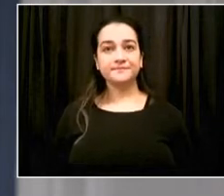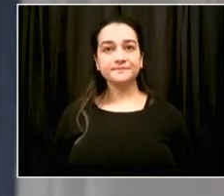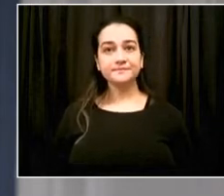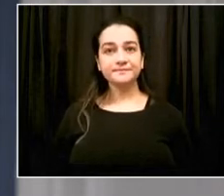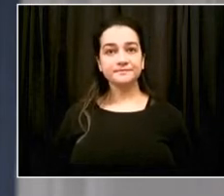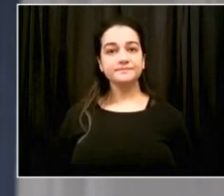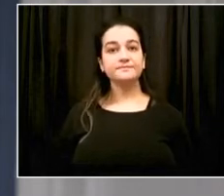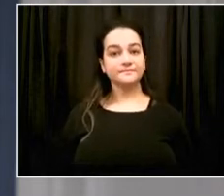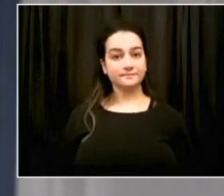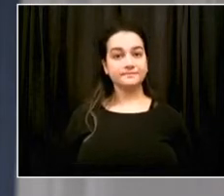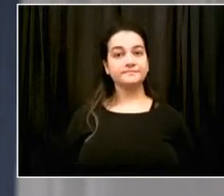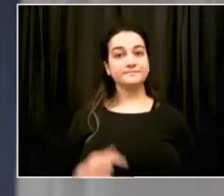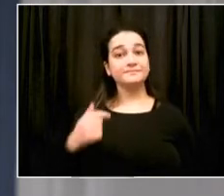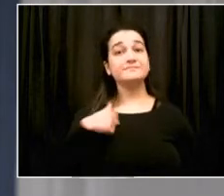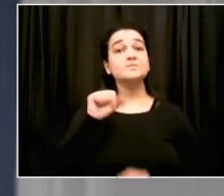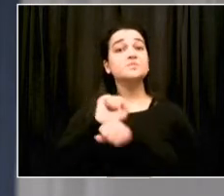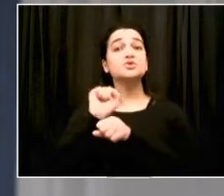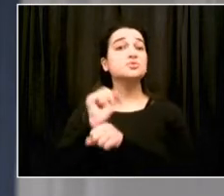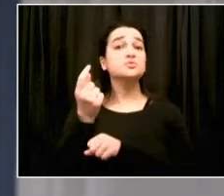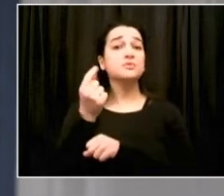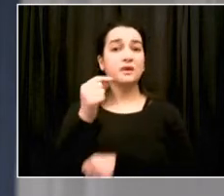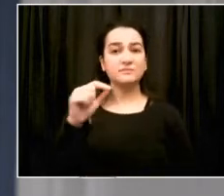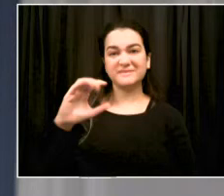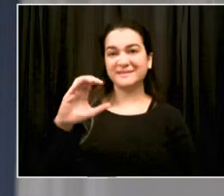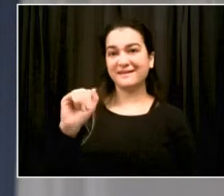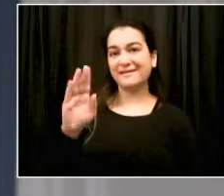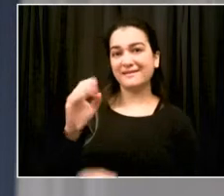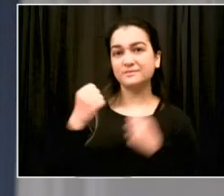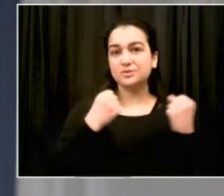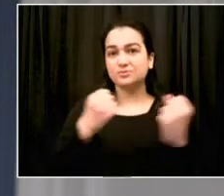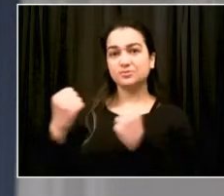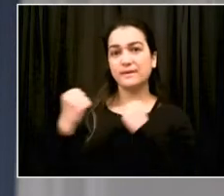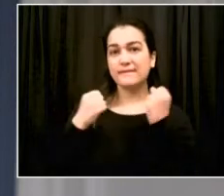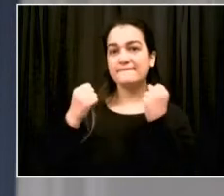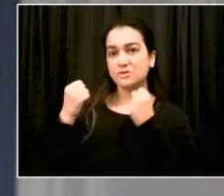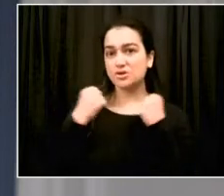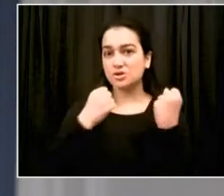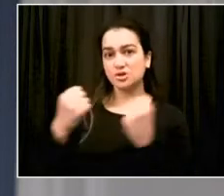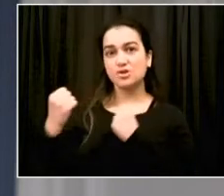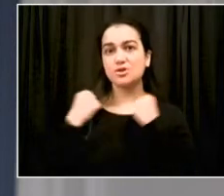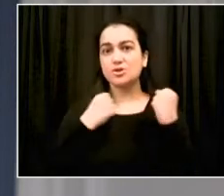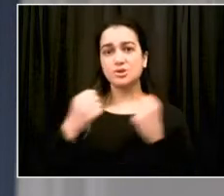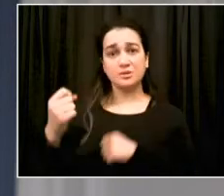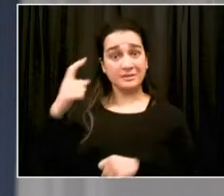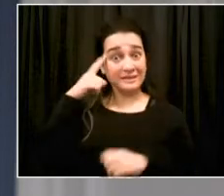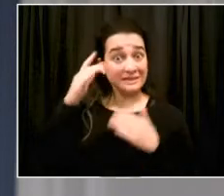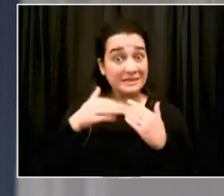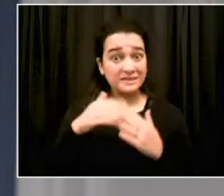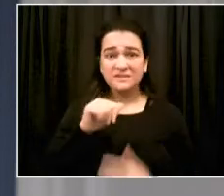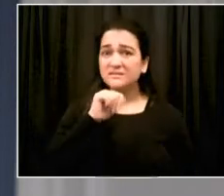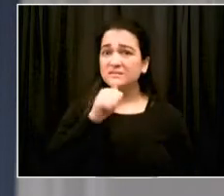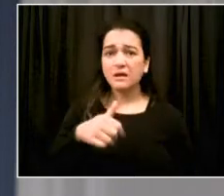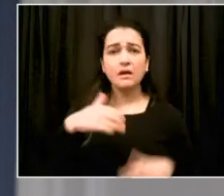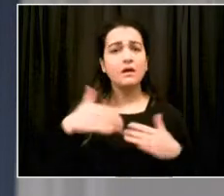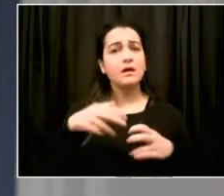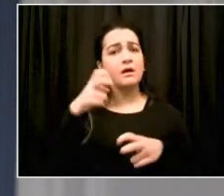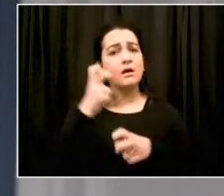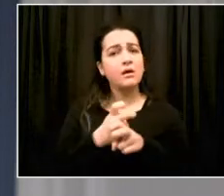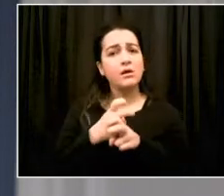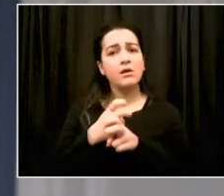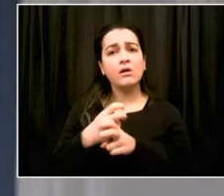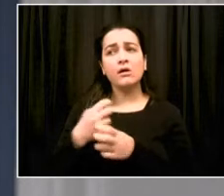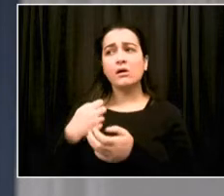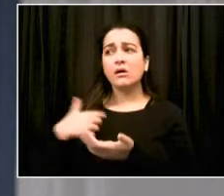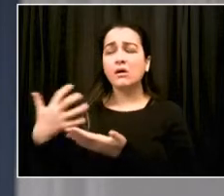down. And it's hard these days to really make it up. So having